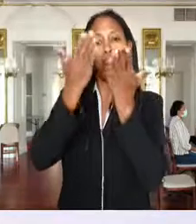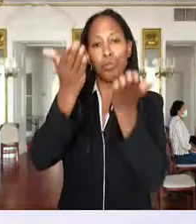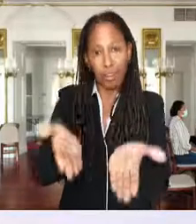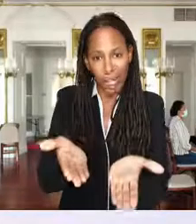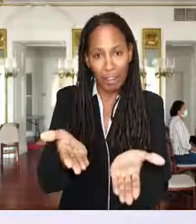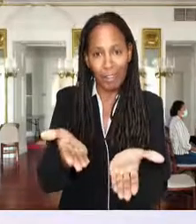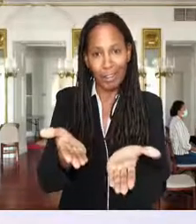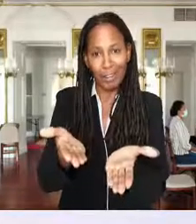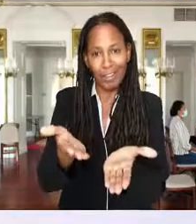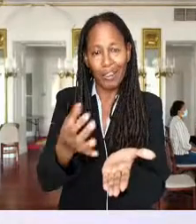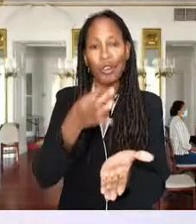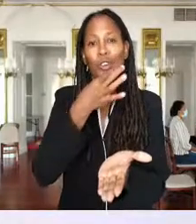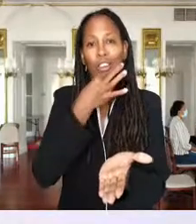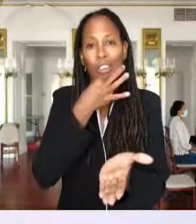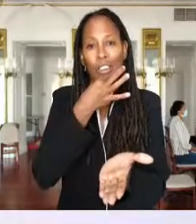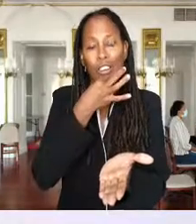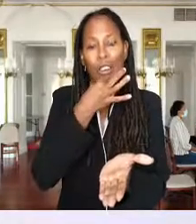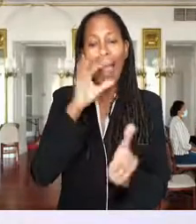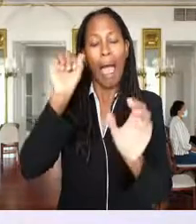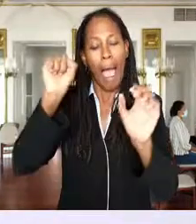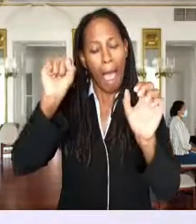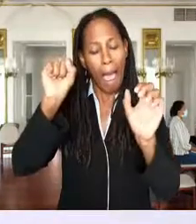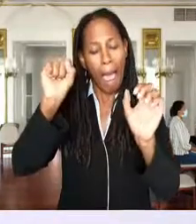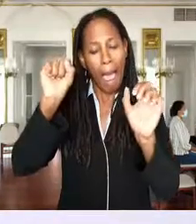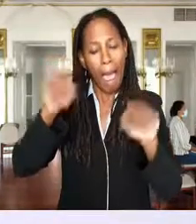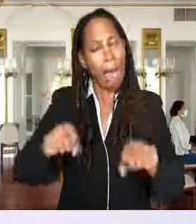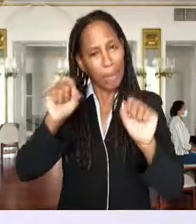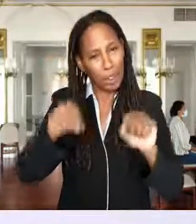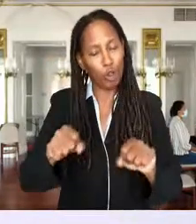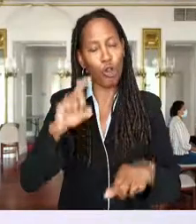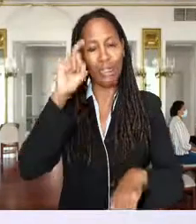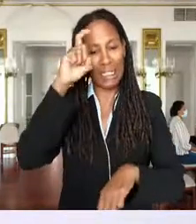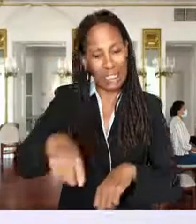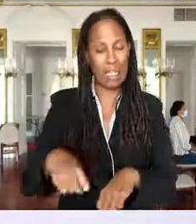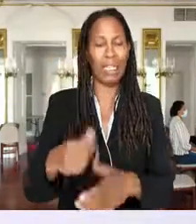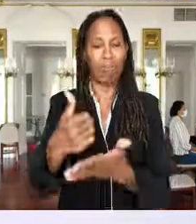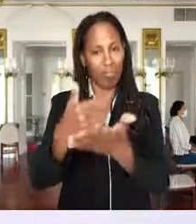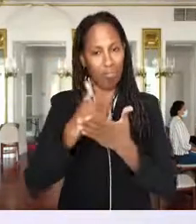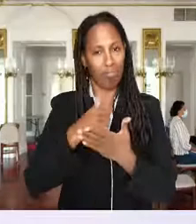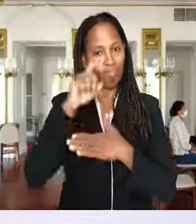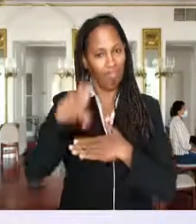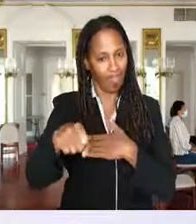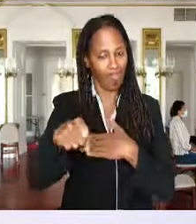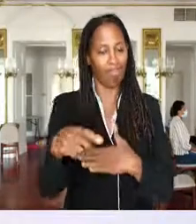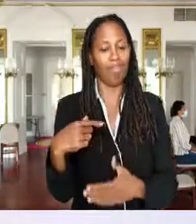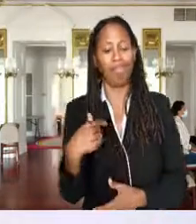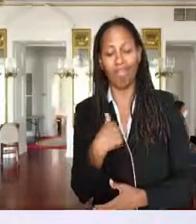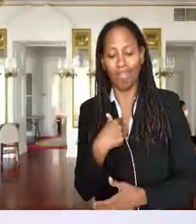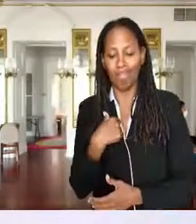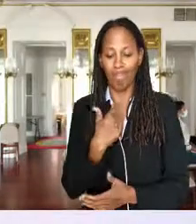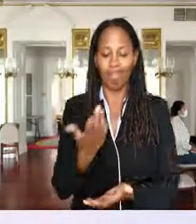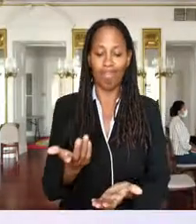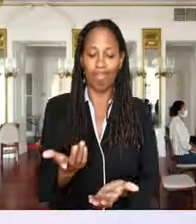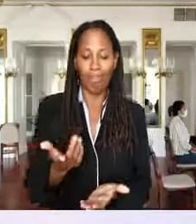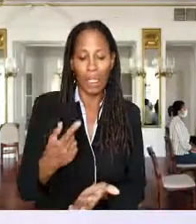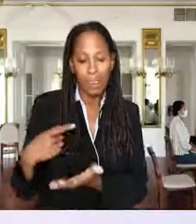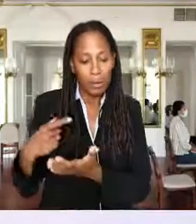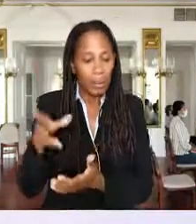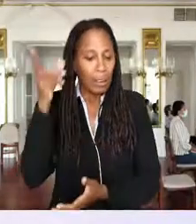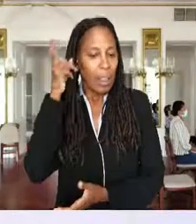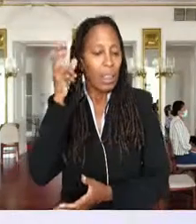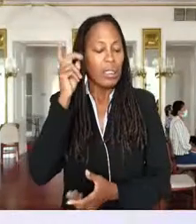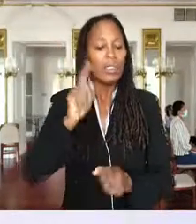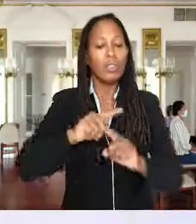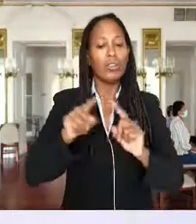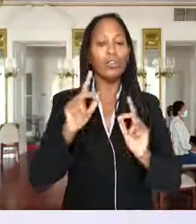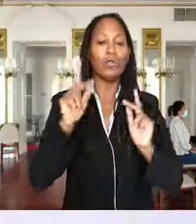on board. We absolutely need your talent. I've been listening to a lot of rhetoric, a lot